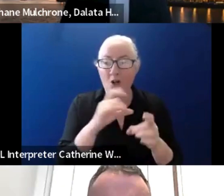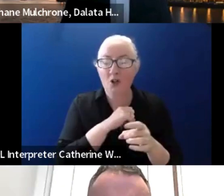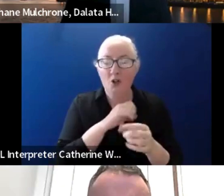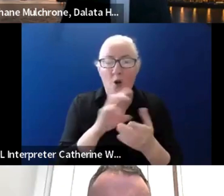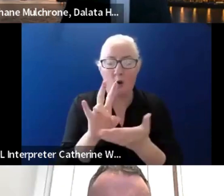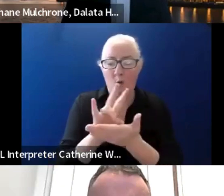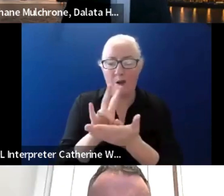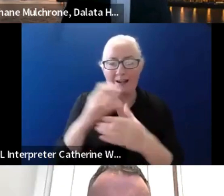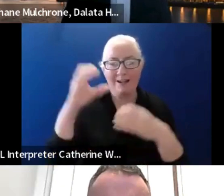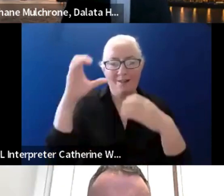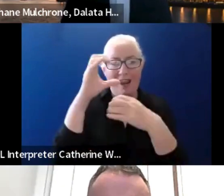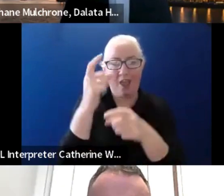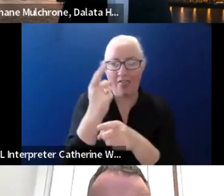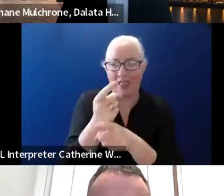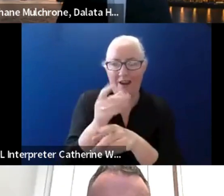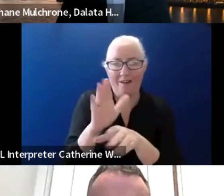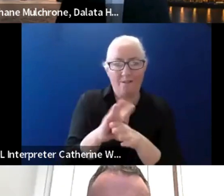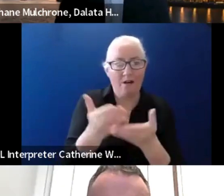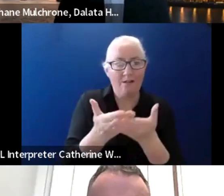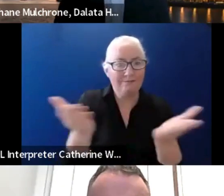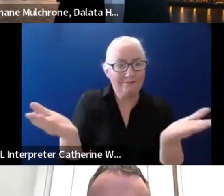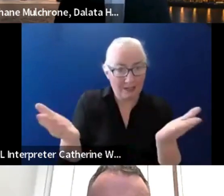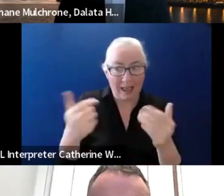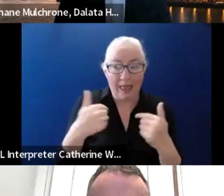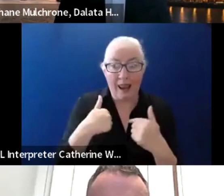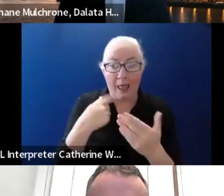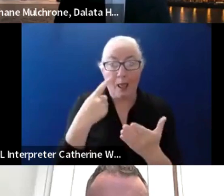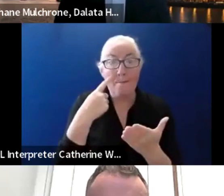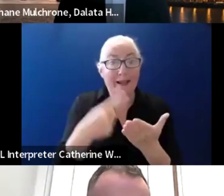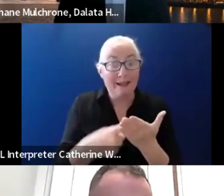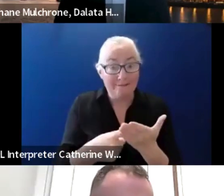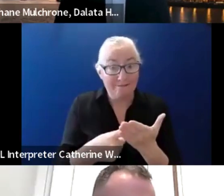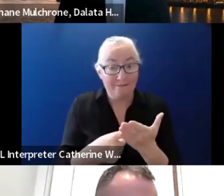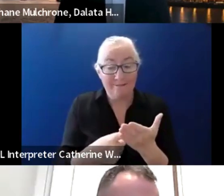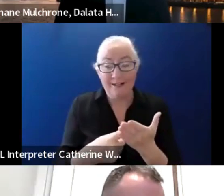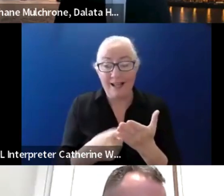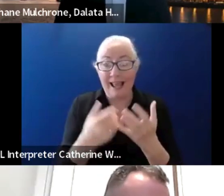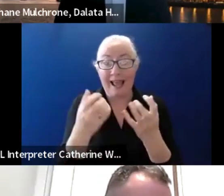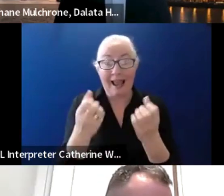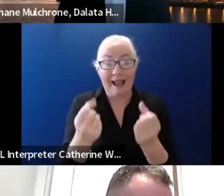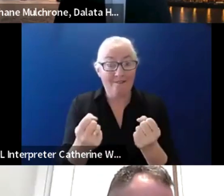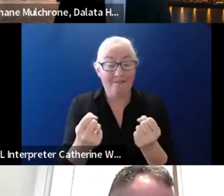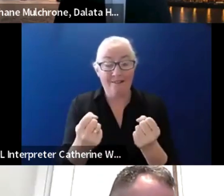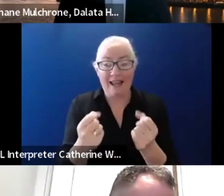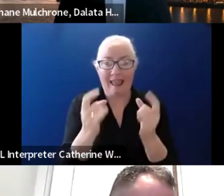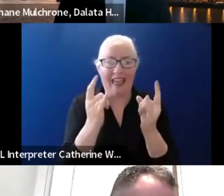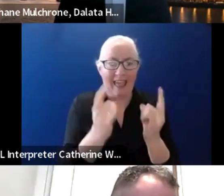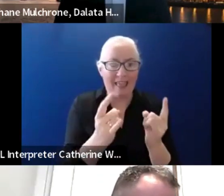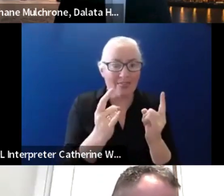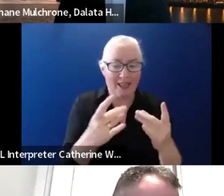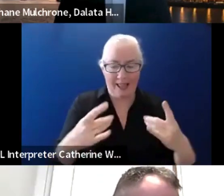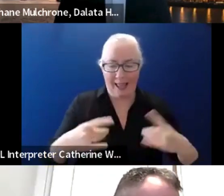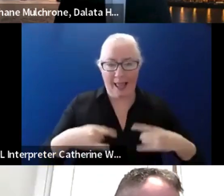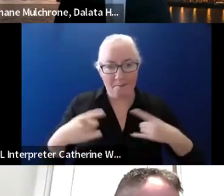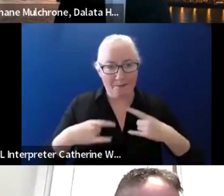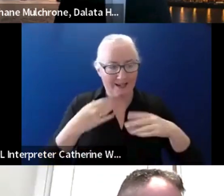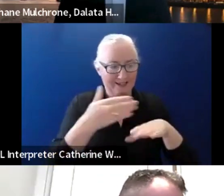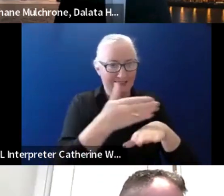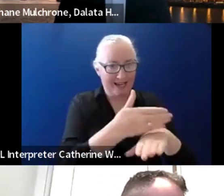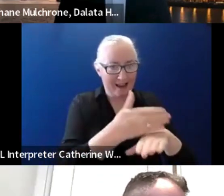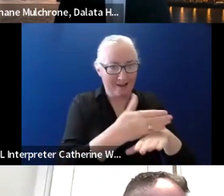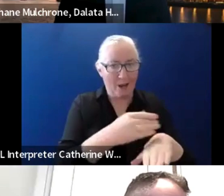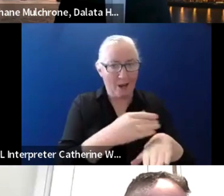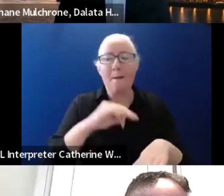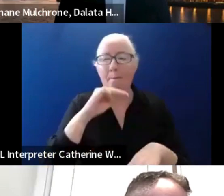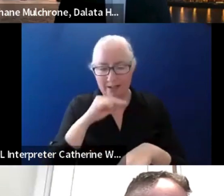care is there for our residents. And I believe that by having really, I suppose, healthy, happy employees, will give